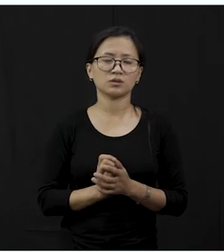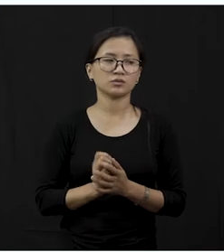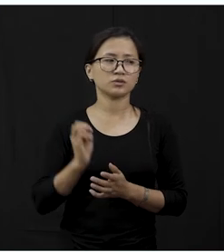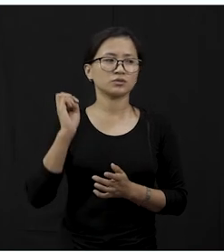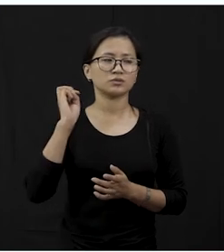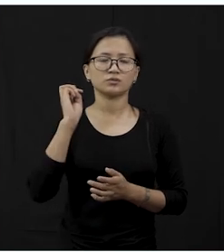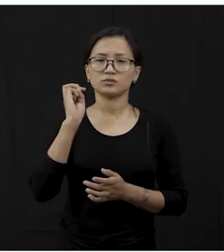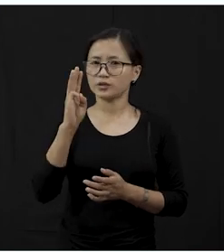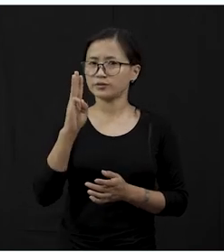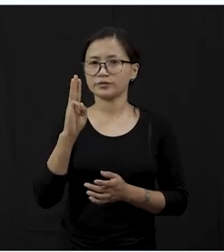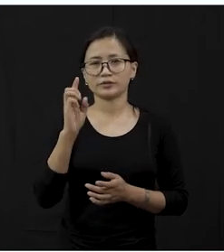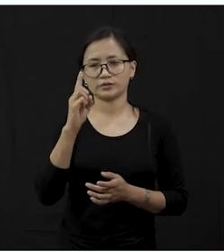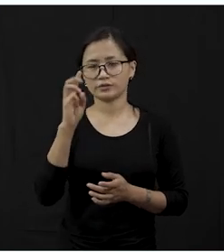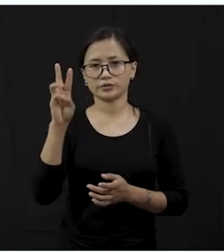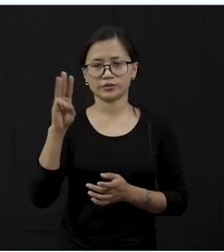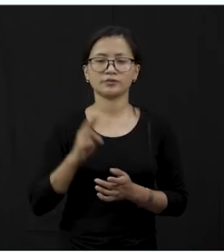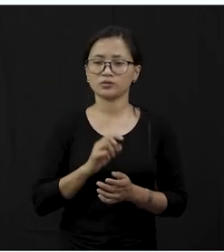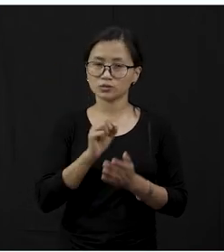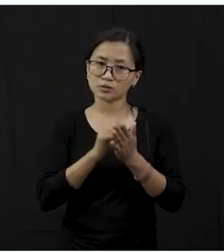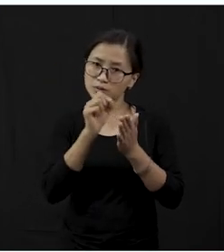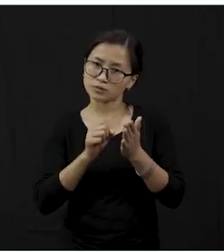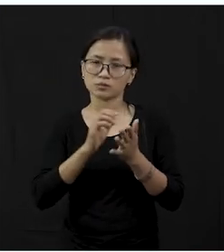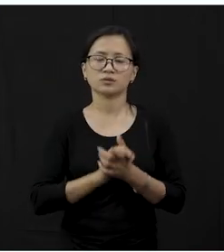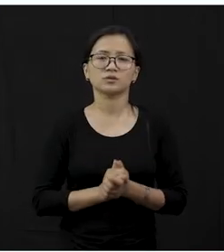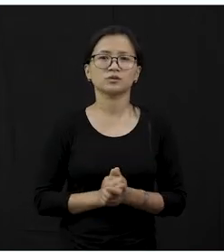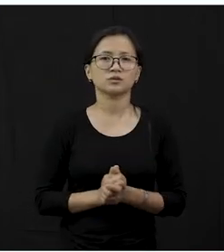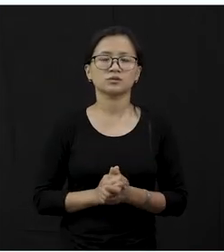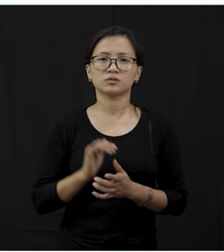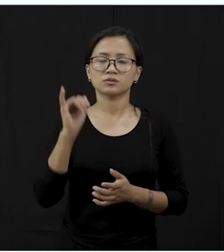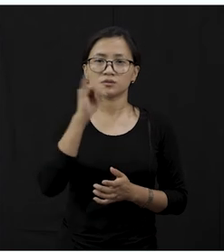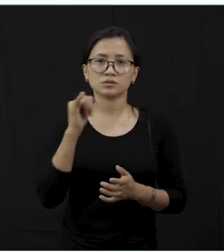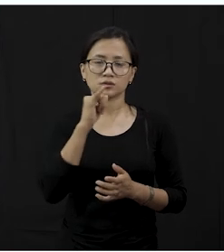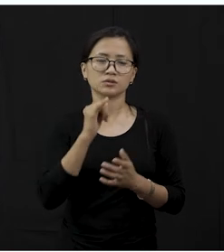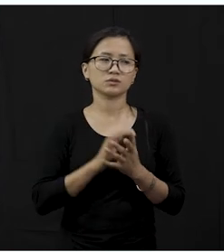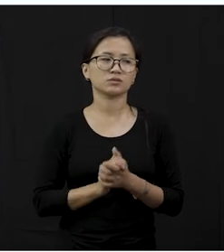61,313, which is separated by thousands, has been separated by comma. So you write as